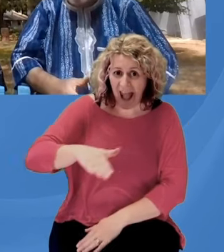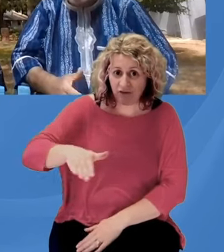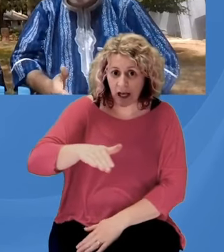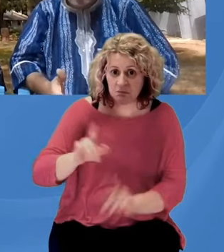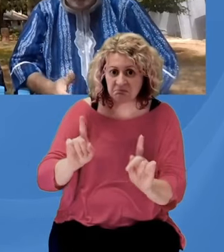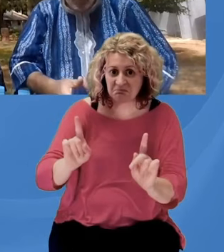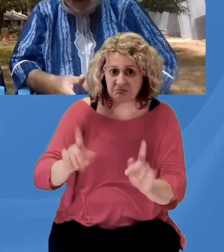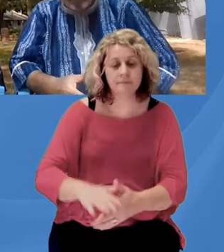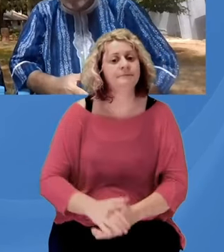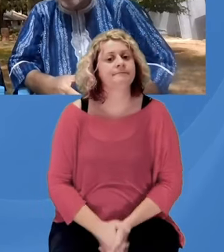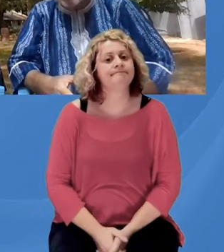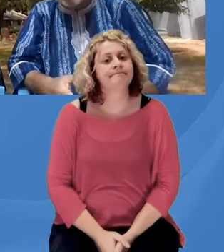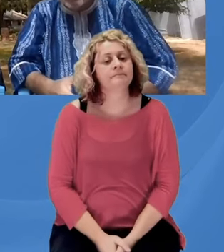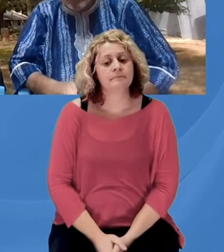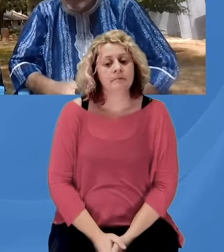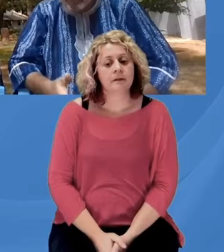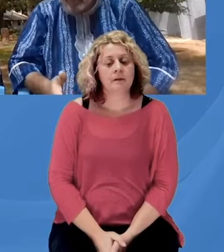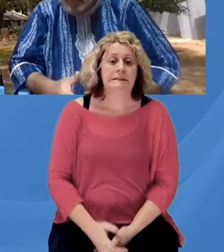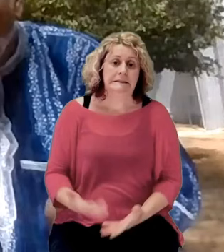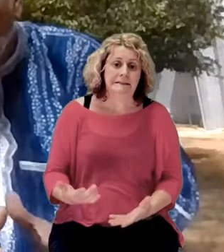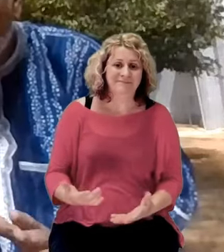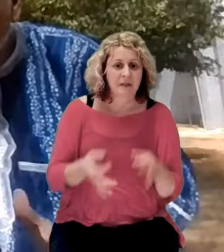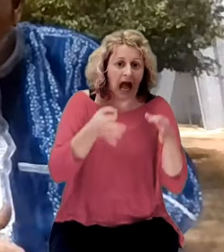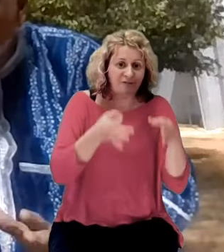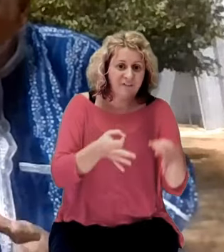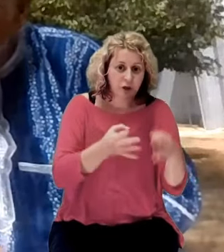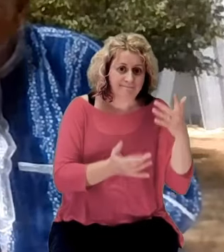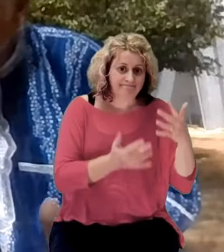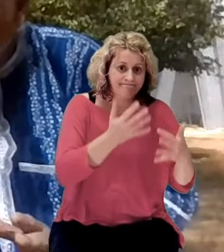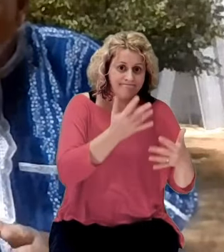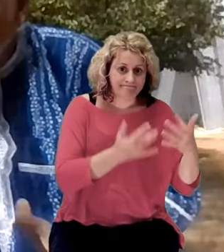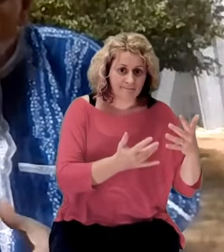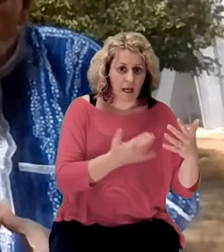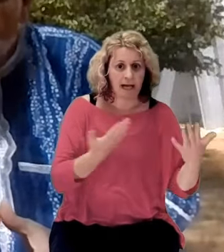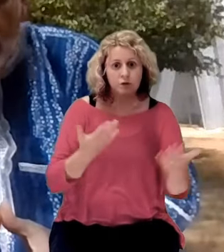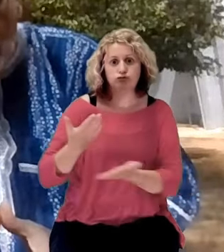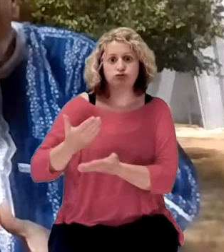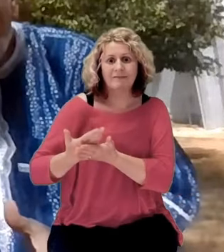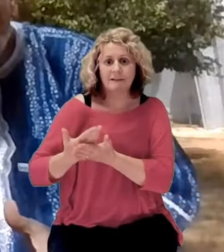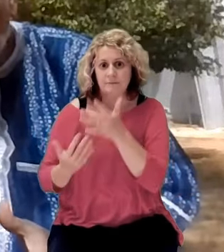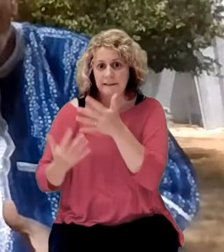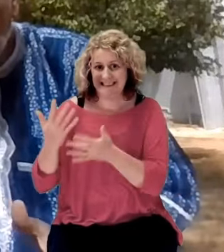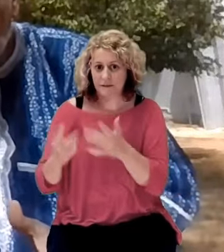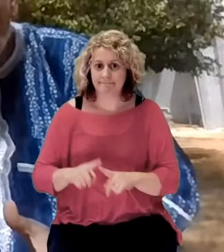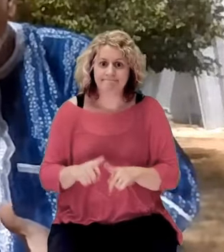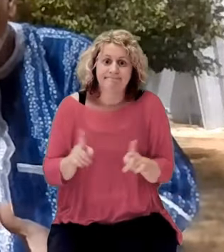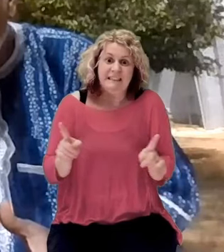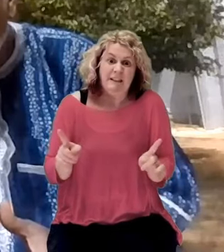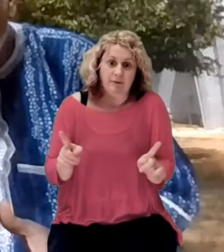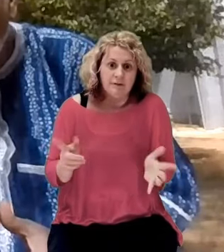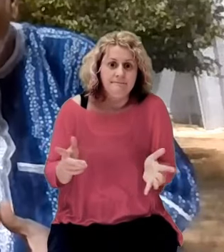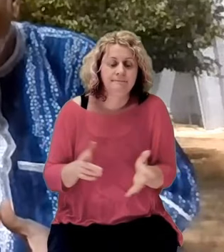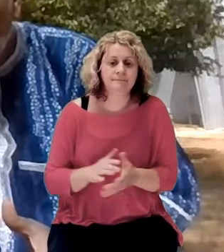Nigeria? Well, there are official statistics and then perhaps the reality, which may be a little bit